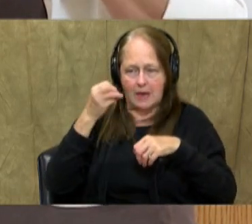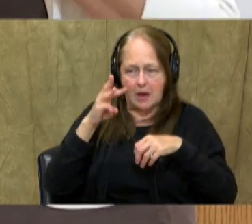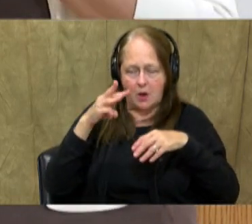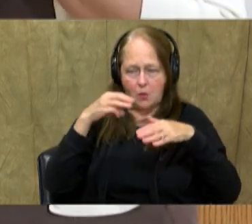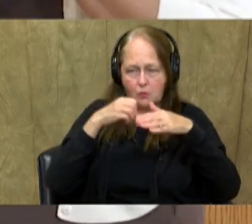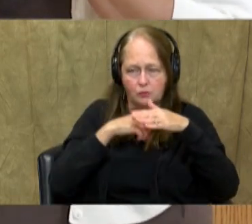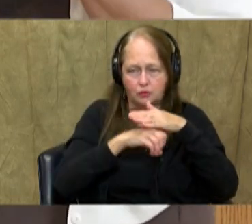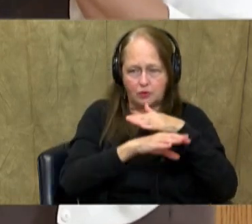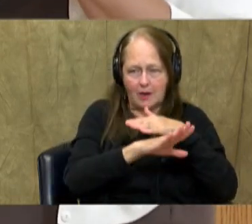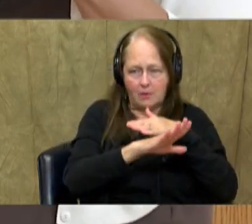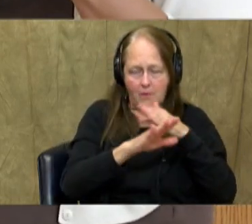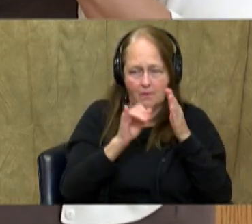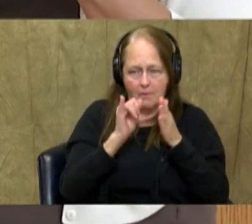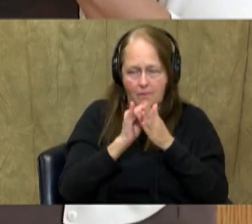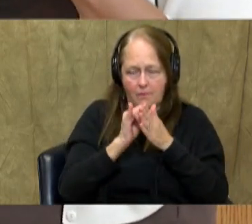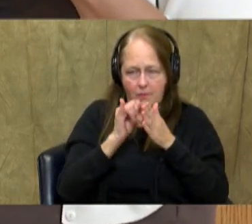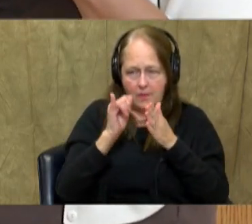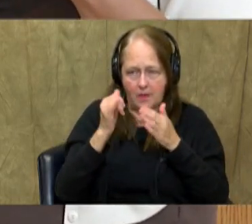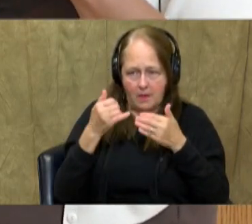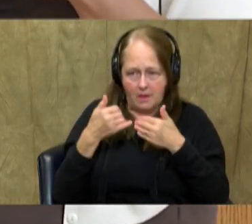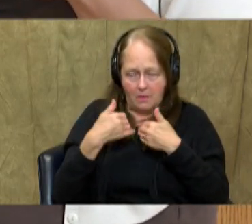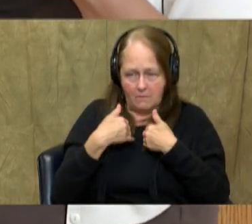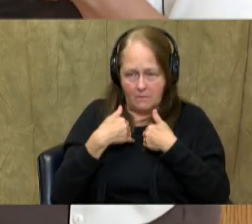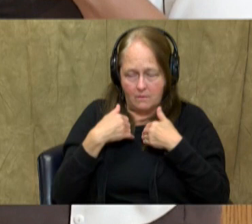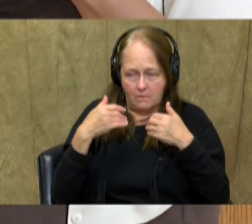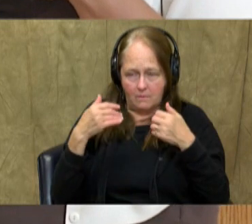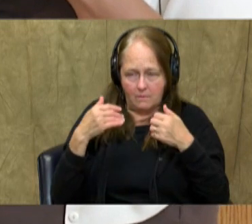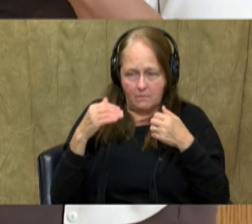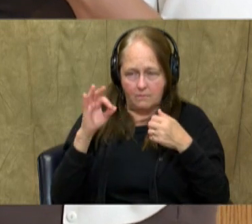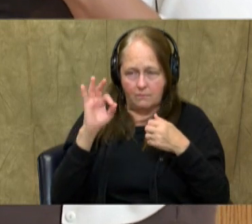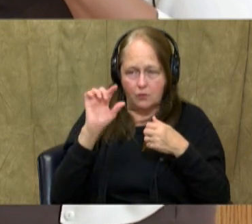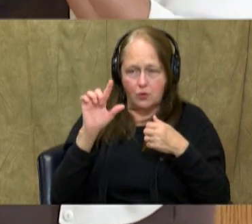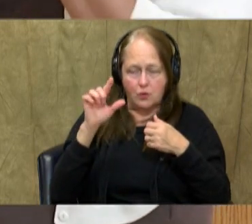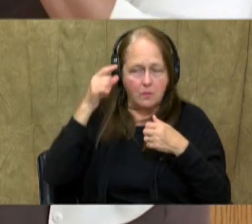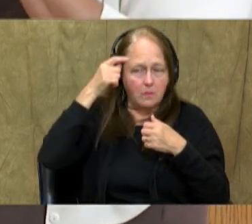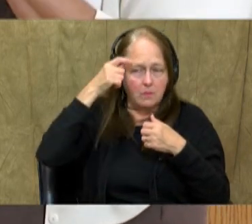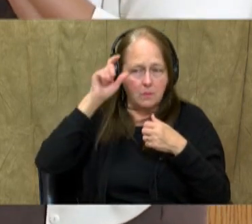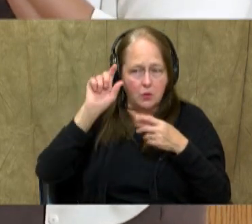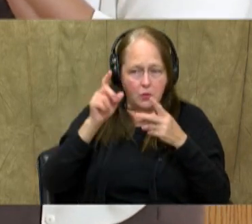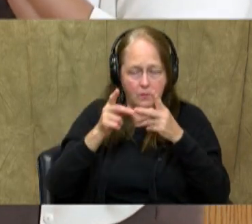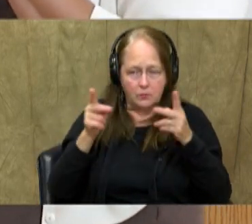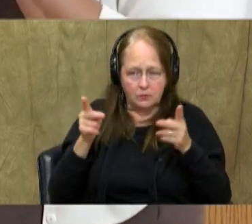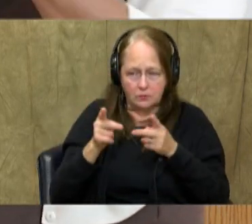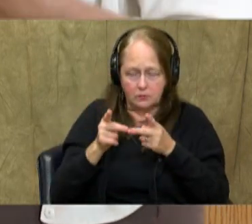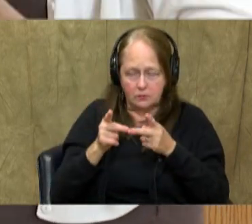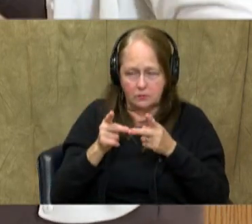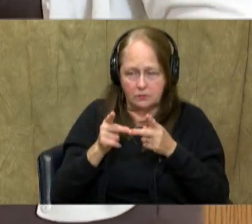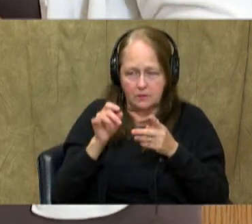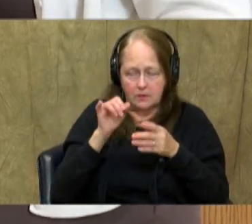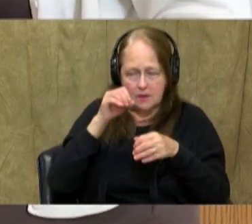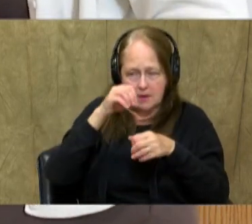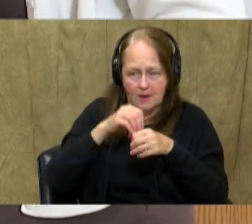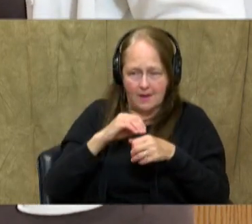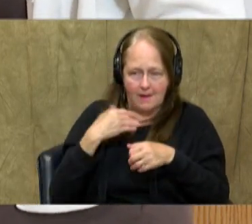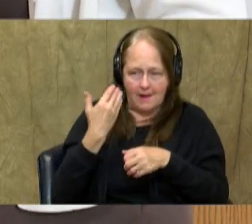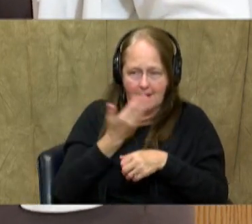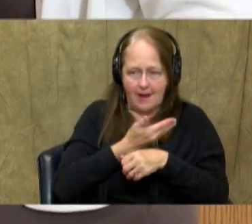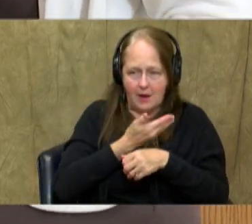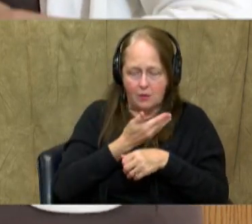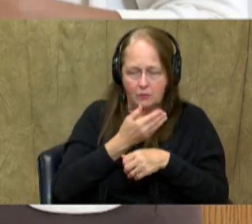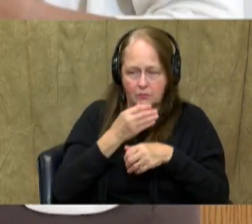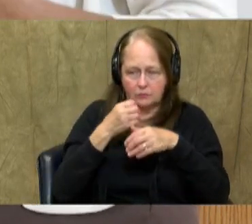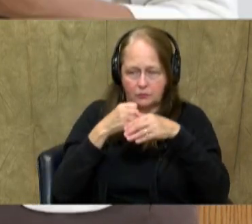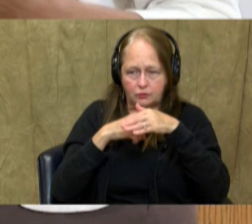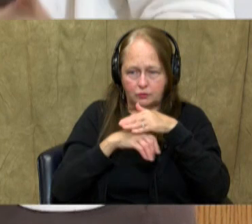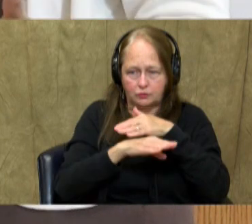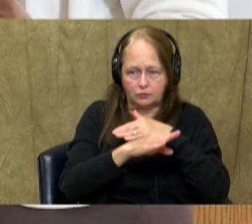day. Lunar eclipses happen at a full moon position, and it's when the moon is in our shadow,